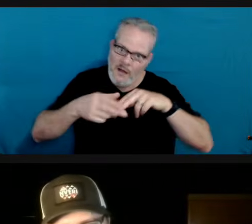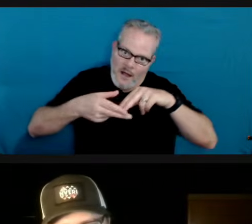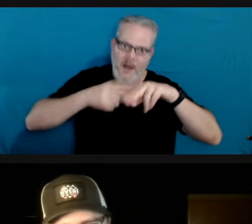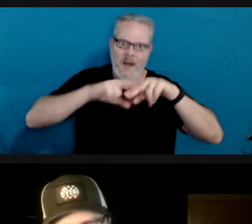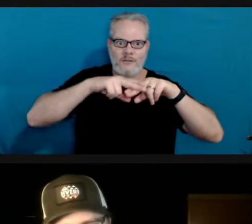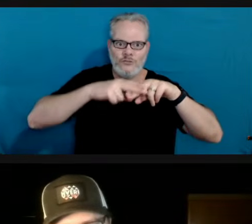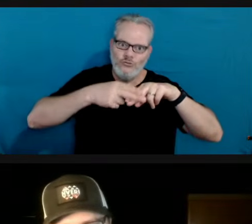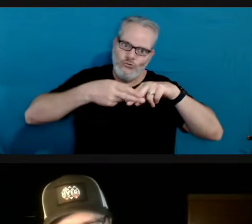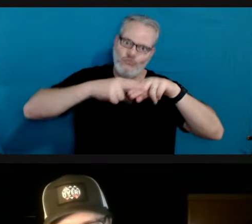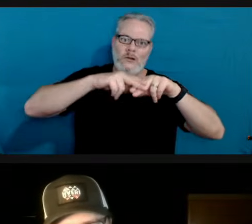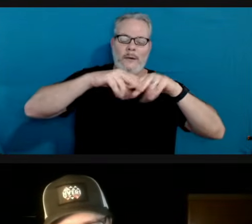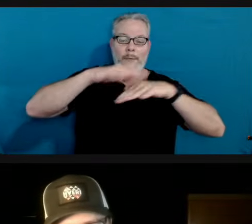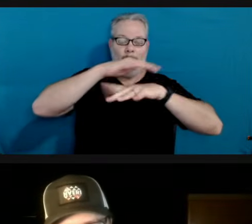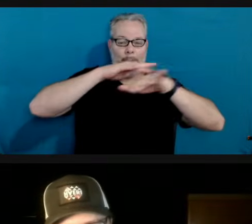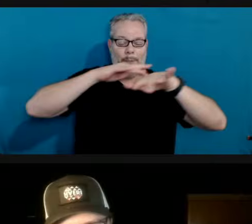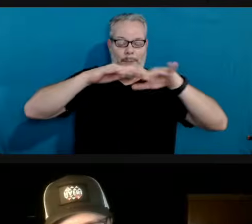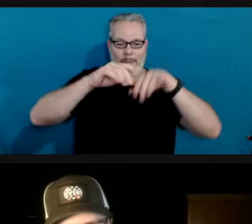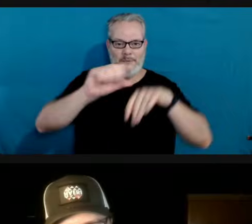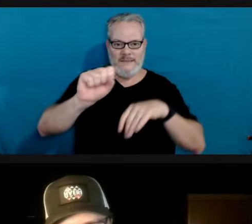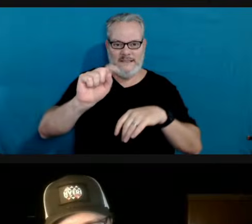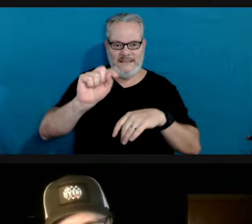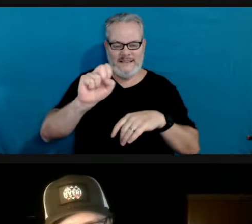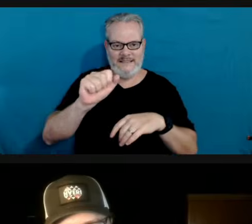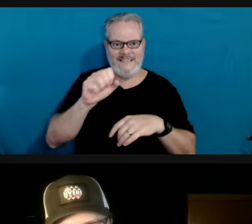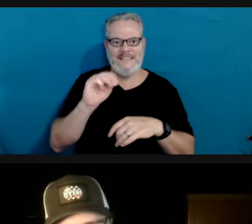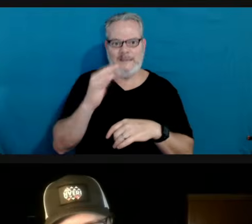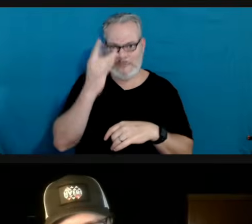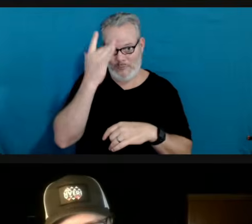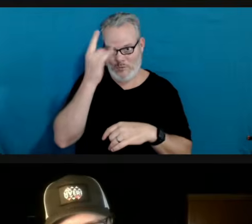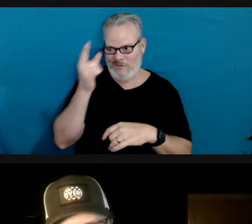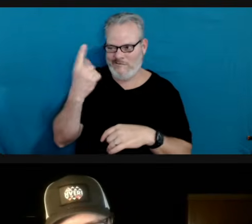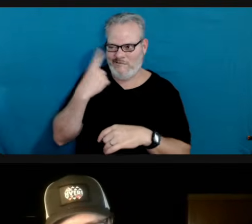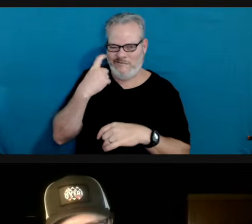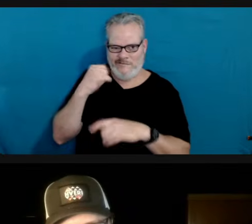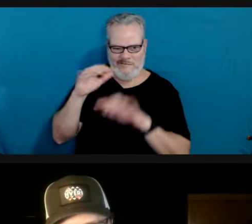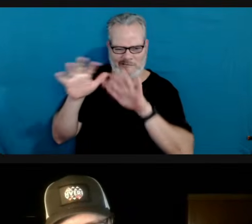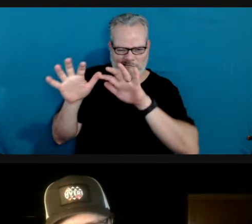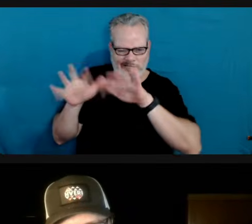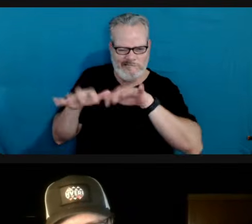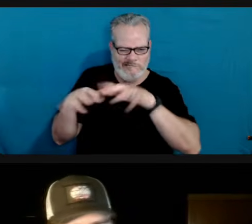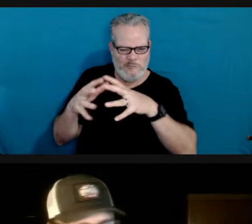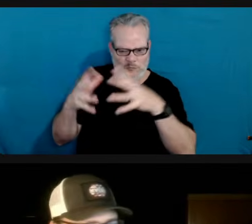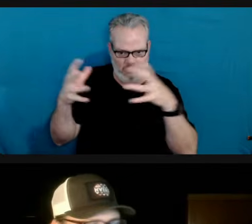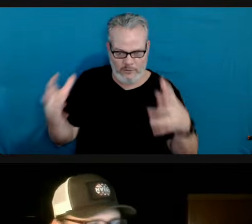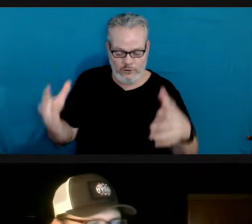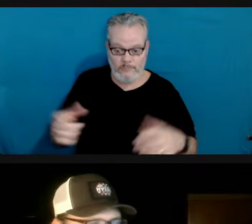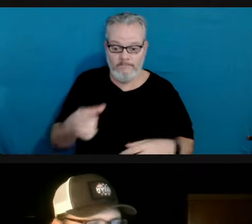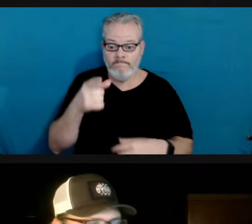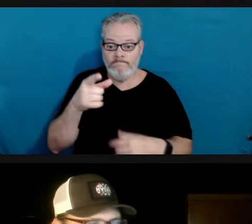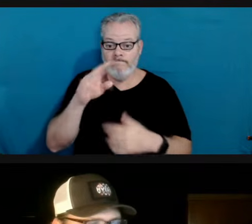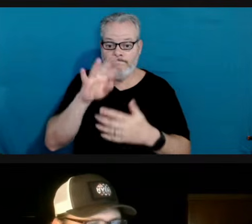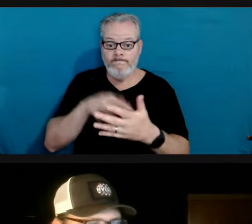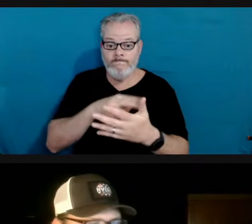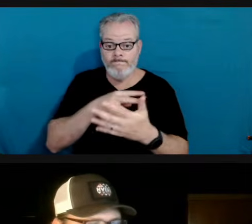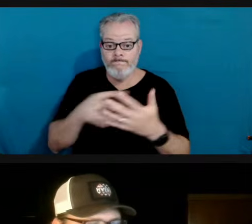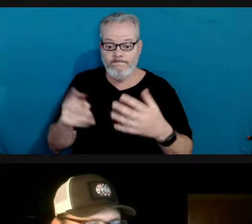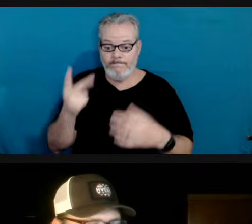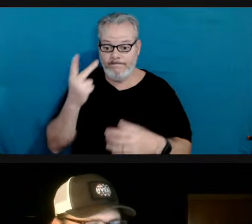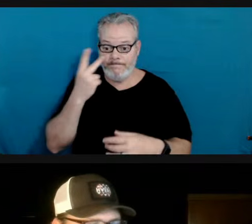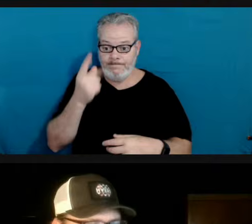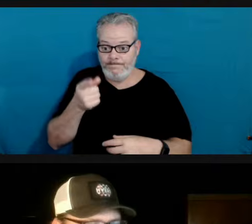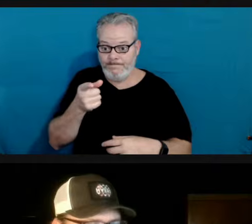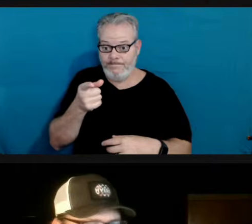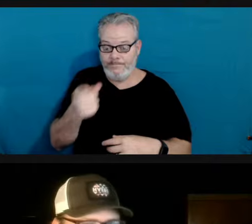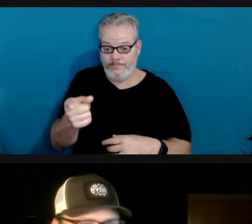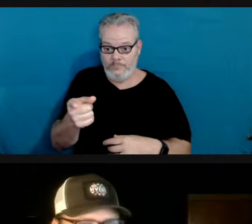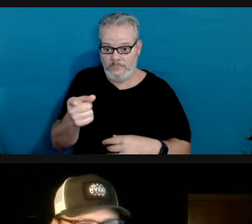area. But we can show you one key revision from episode 43 we saw was last week